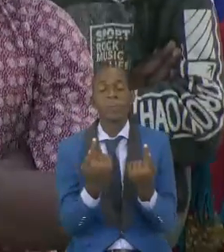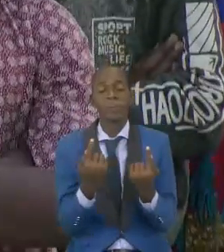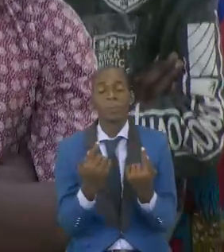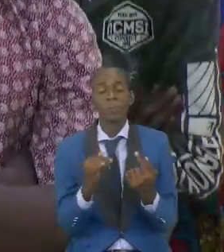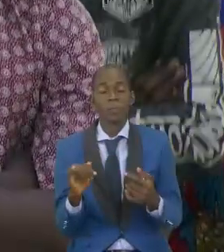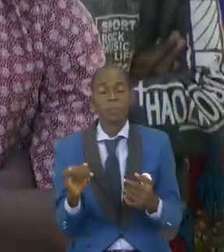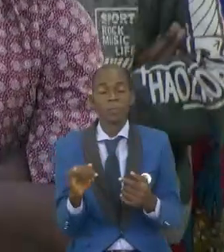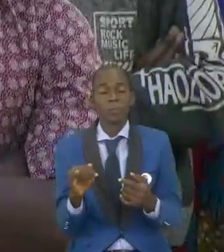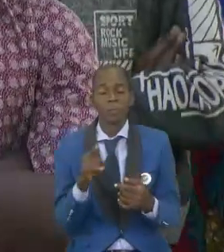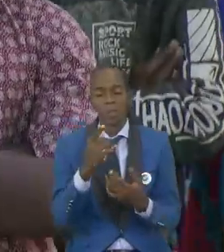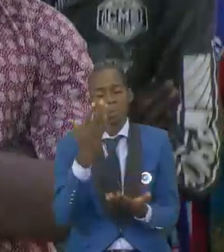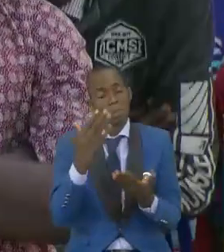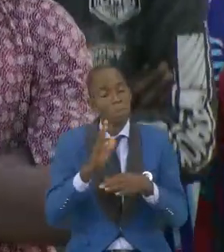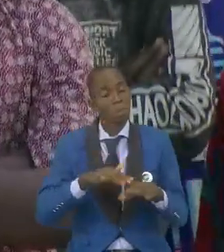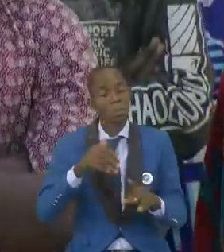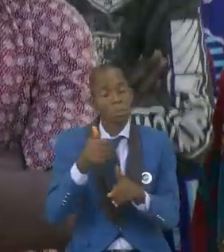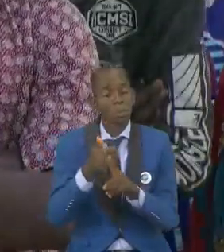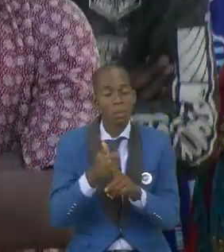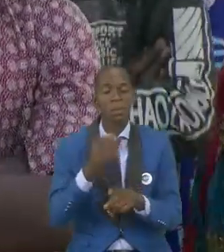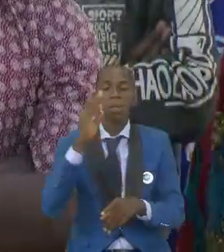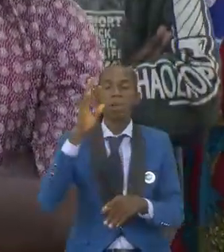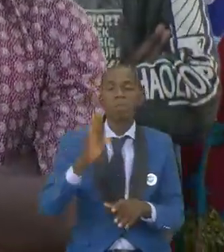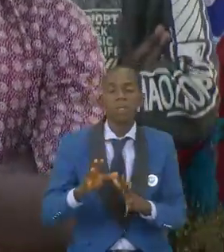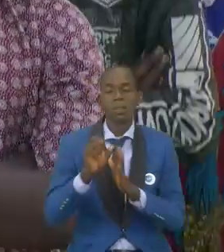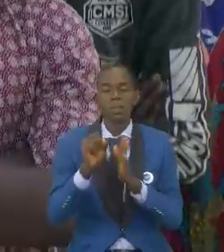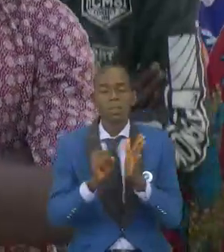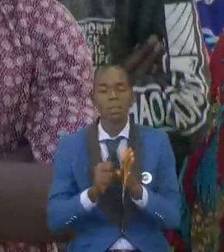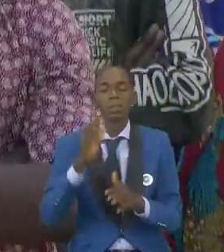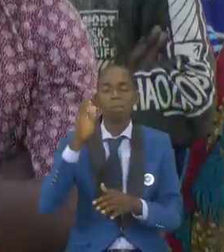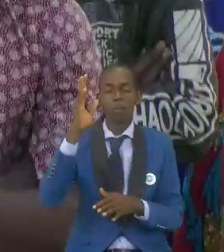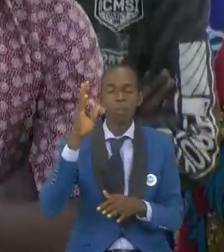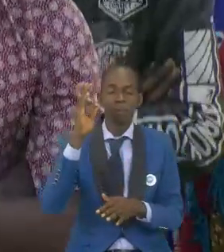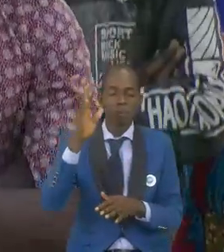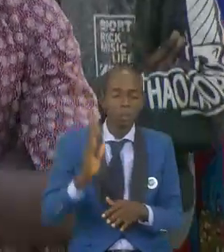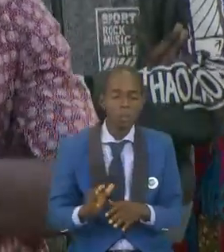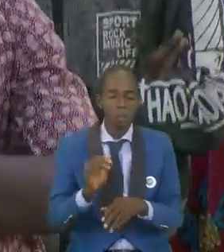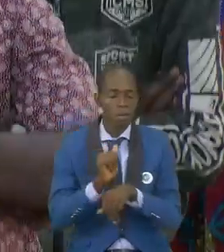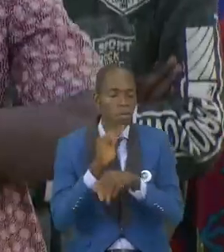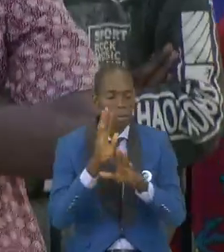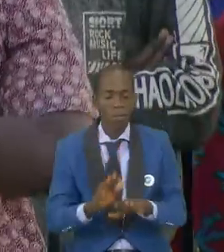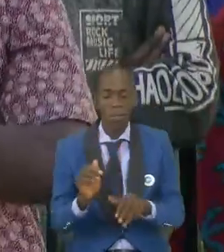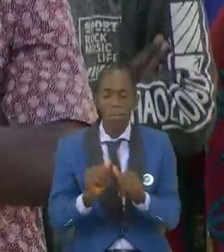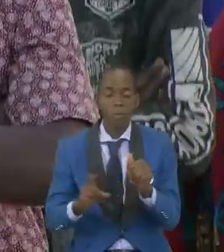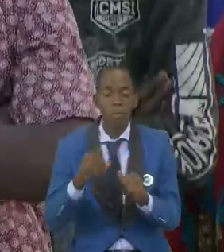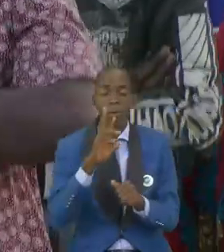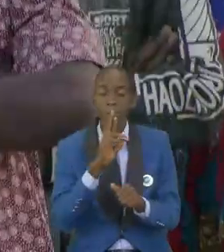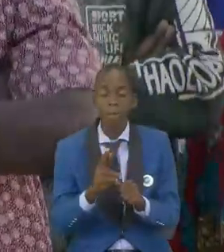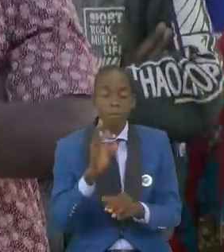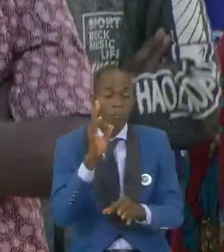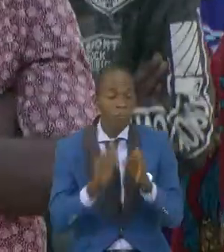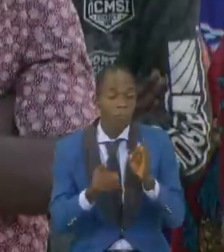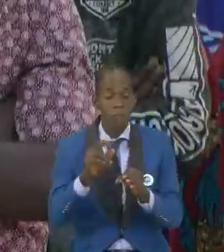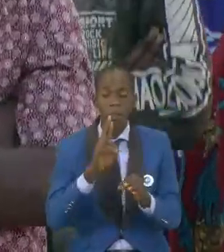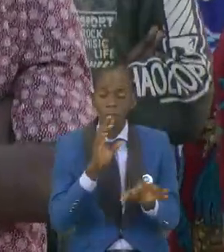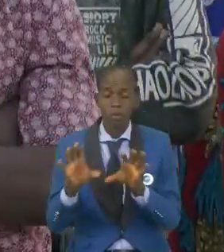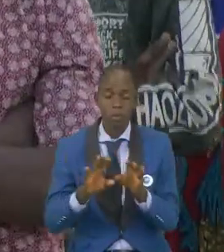You might call yourself a pastor, an overseer, a worker, whoever you are. If you walk contrary